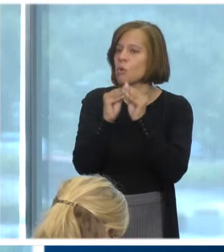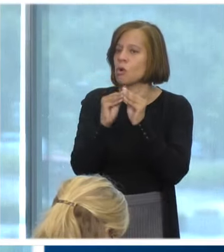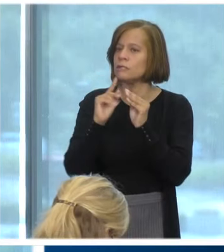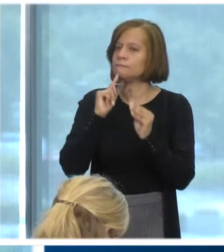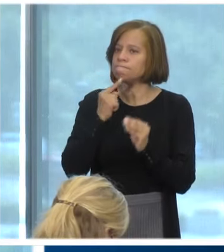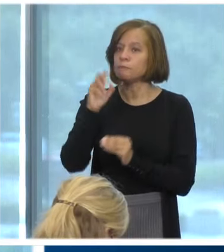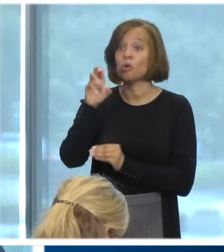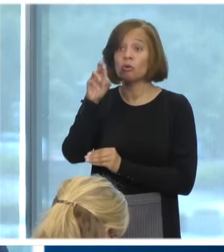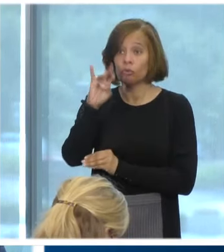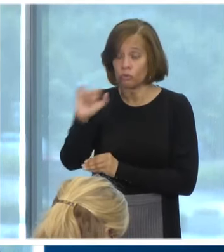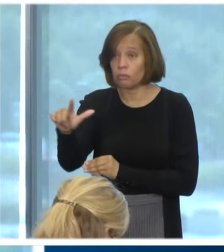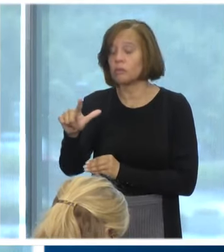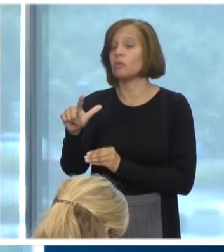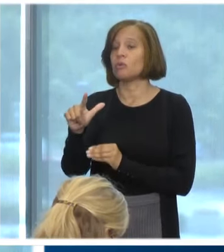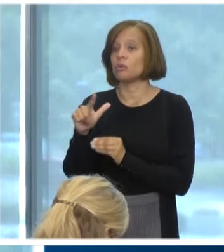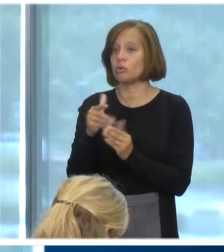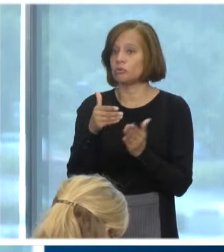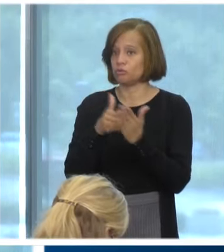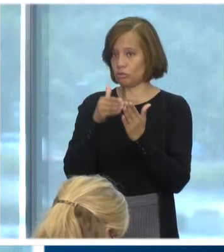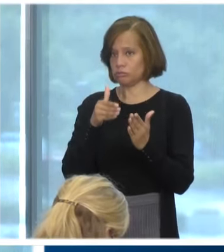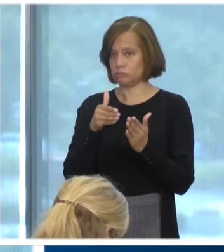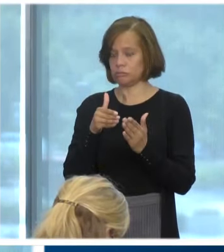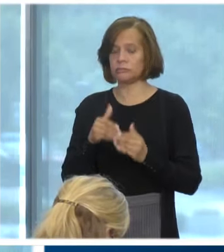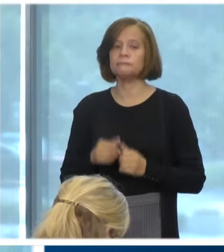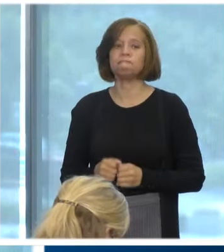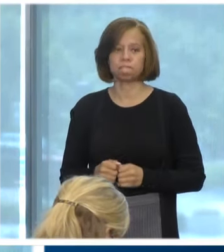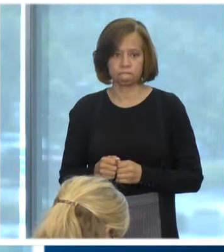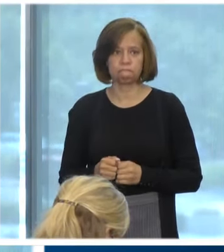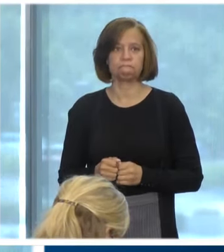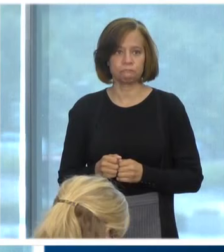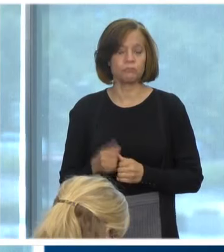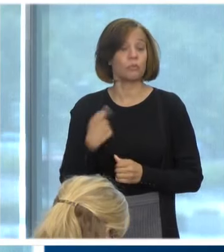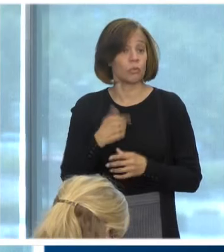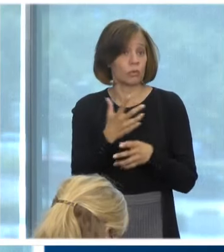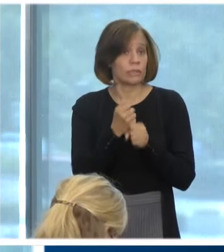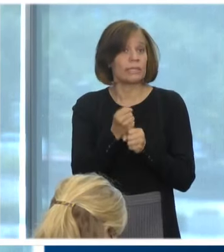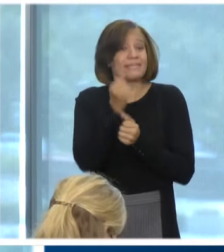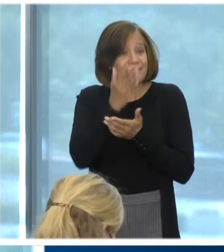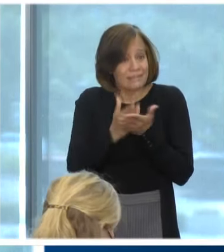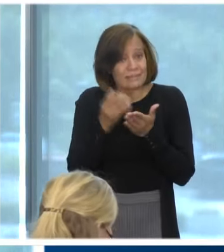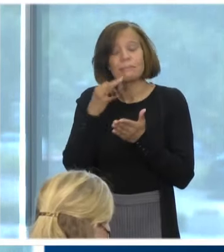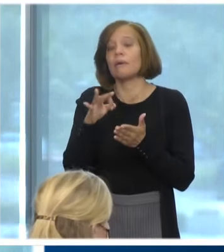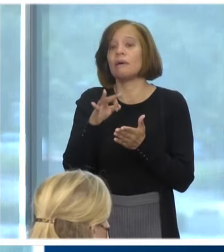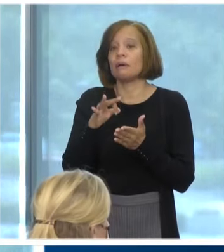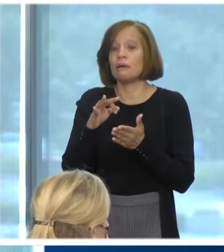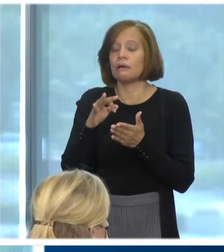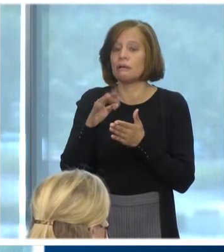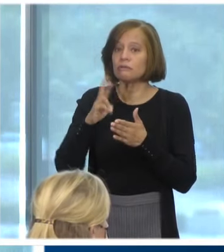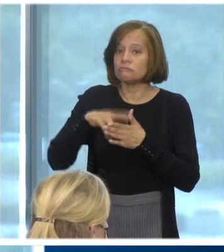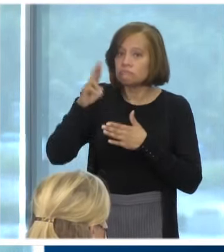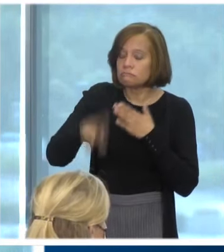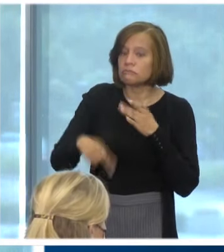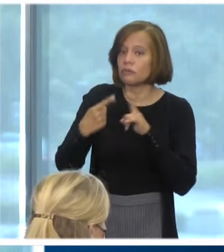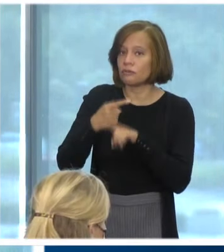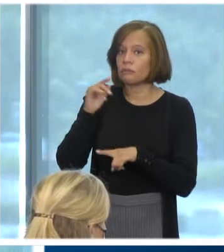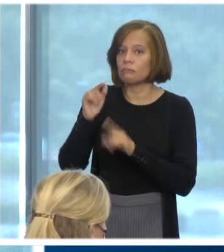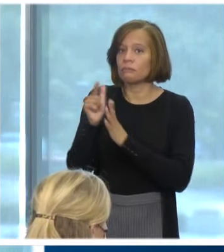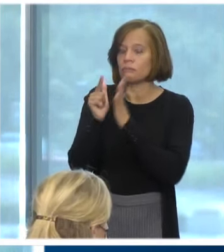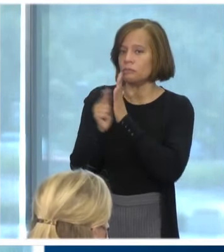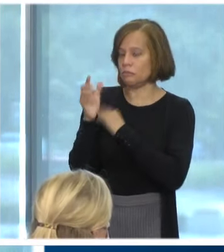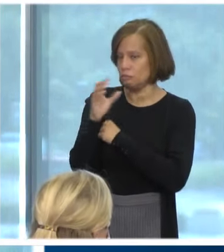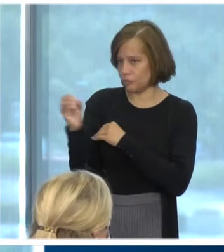We have received some of the results from BakerHostetler. In a moment, you'll